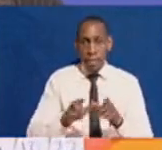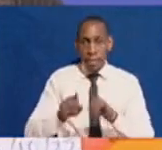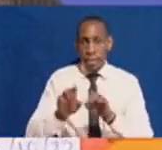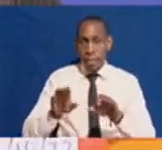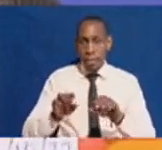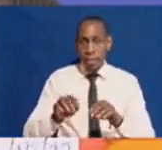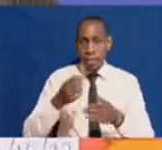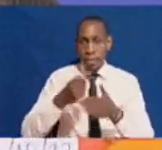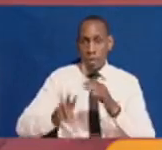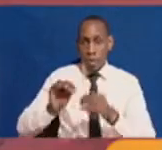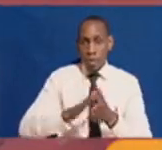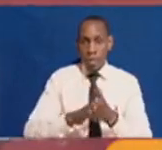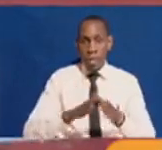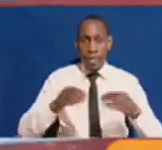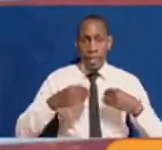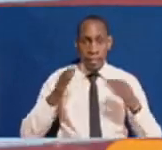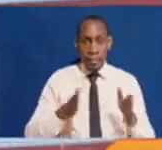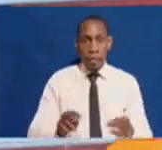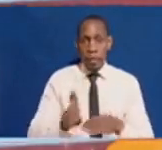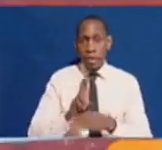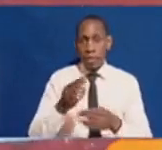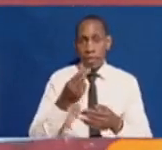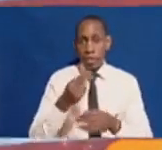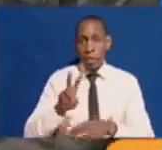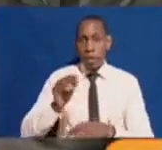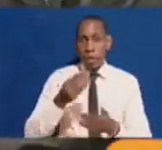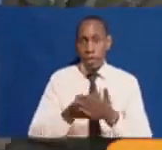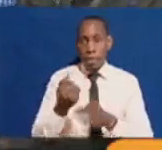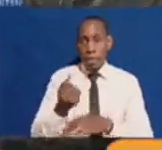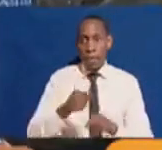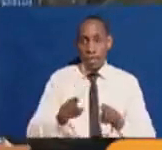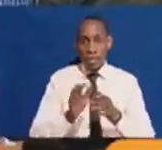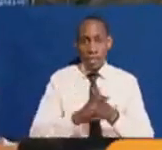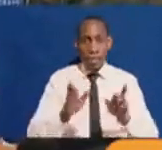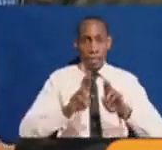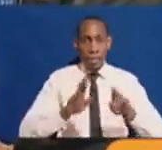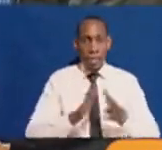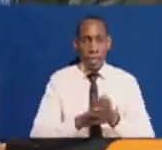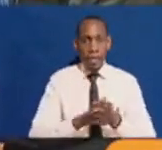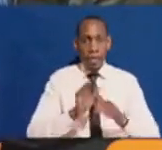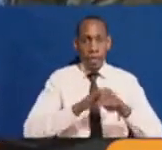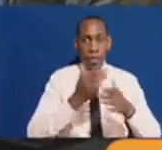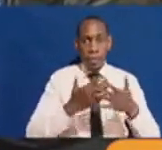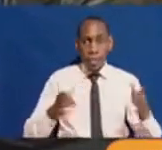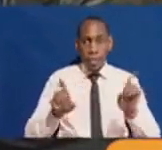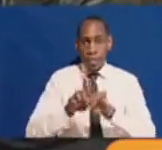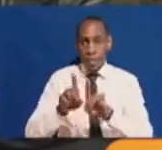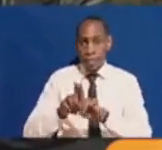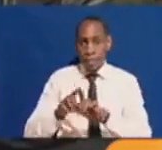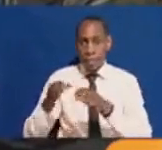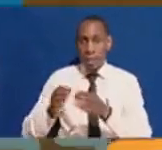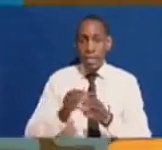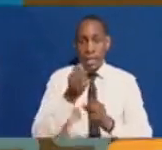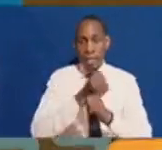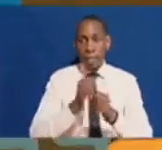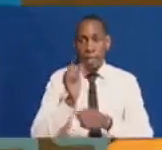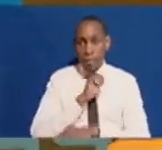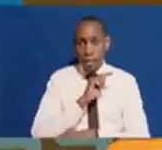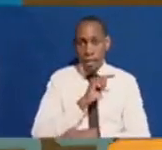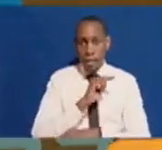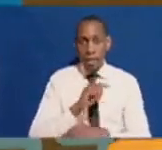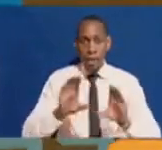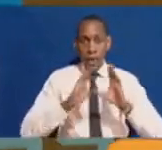Kenyans to correctly predict matches using 20 shillings only. Get ready for lots of suitable products that Shabiki.com has designed for the